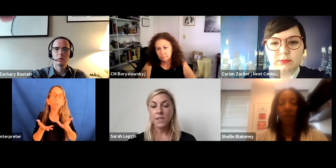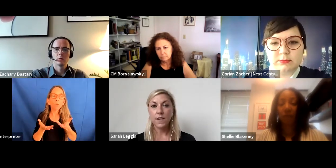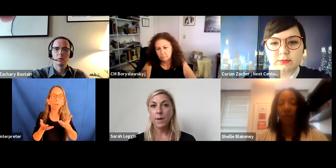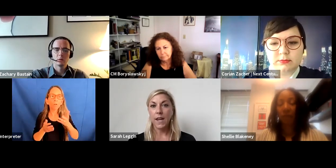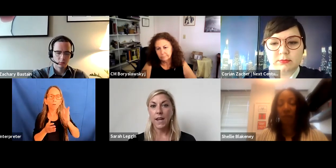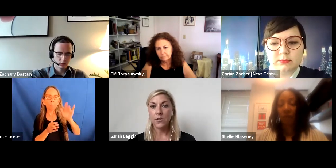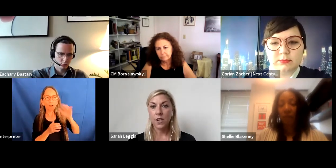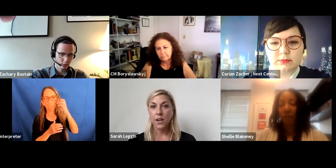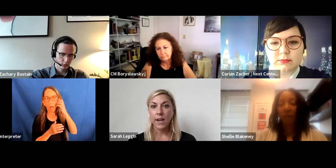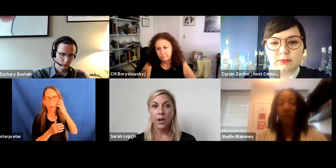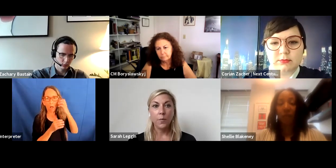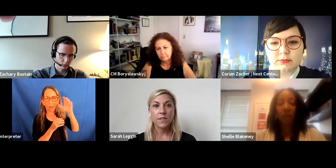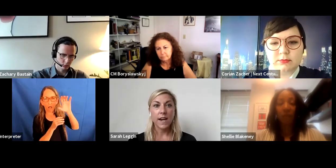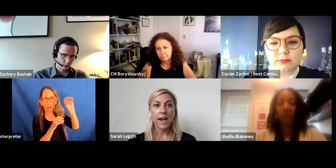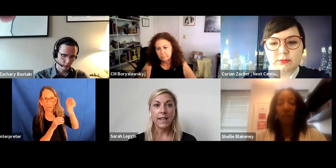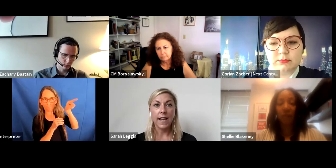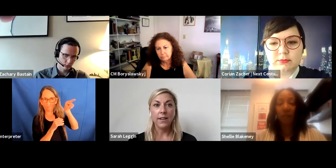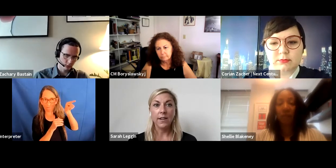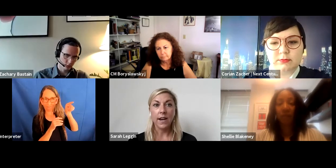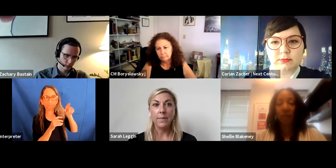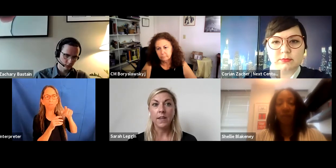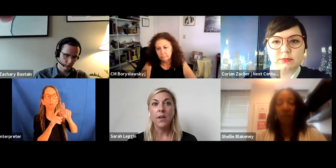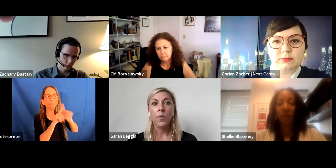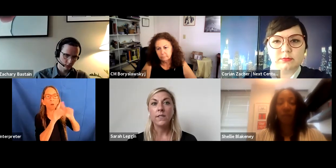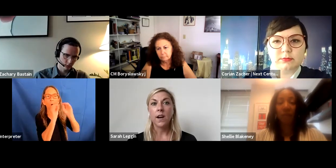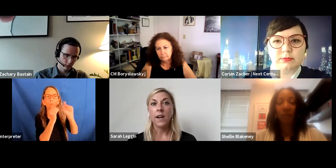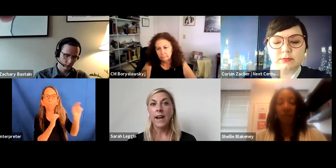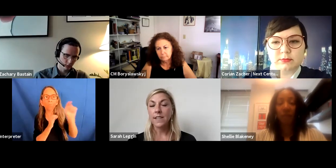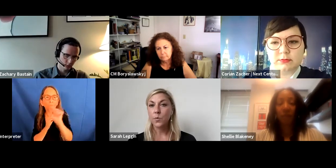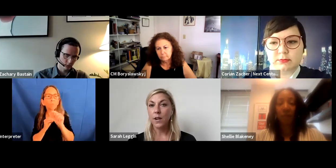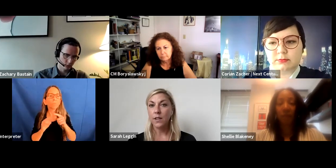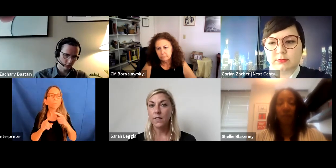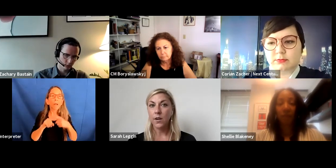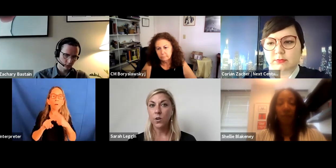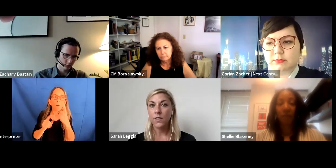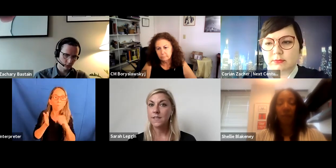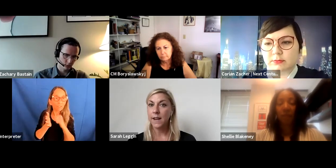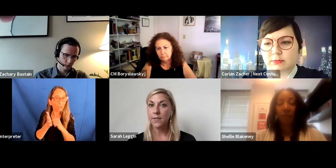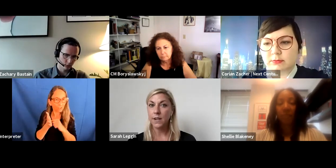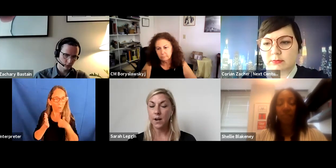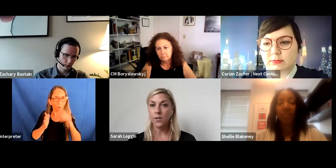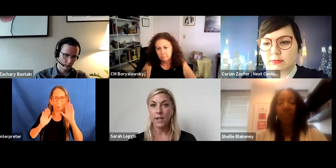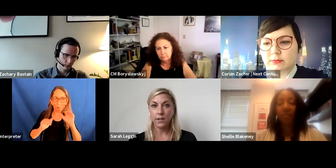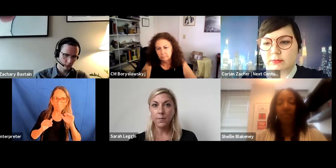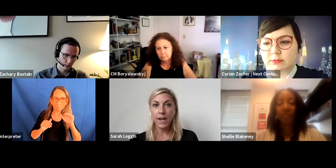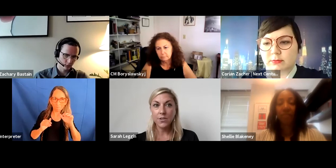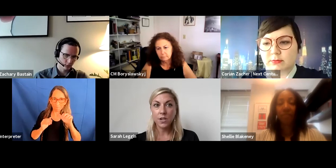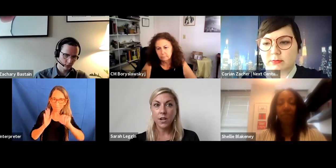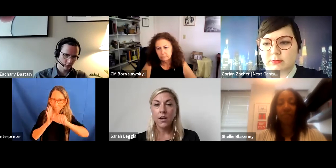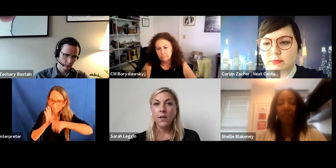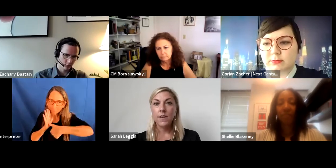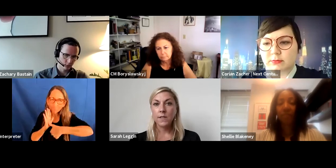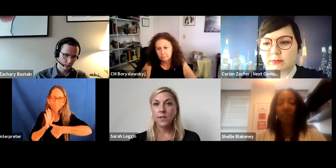one specific page I hoped to highlight was on accesswireless.org's deaf and hard of hearing